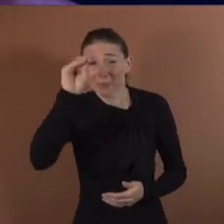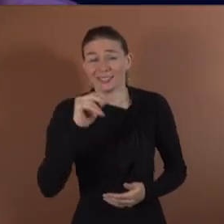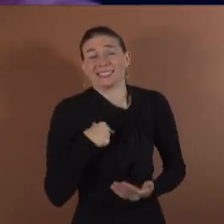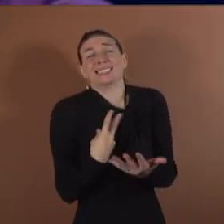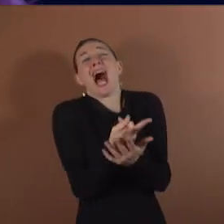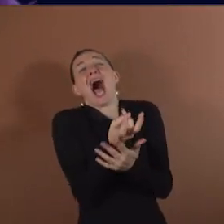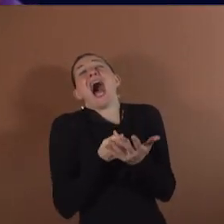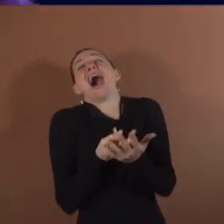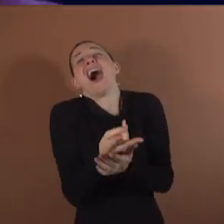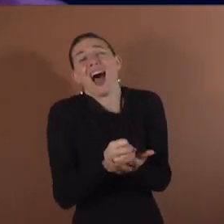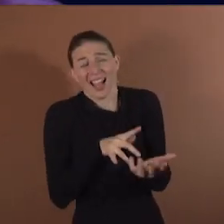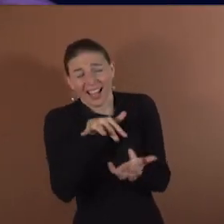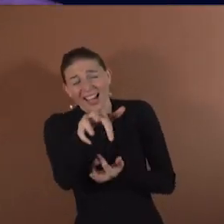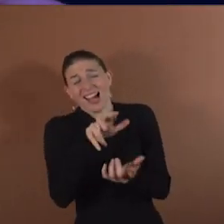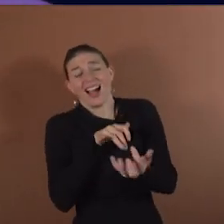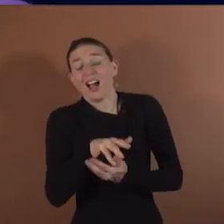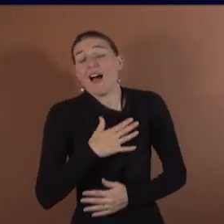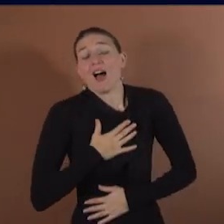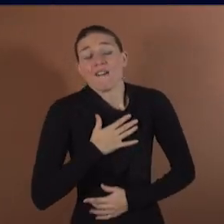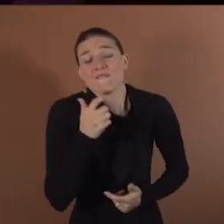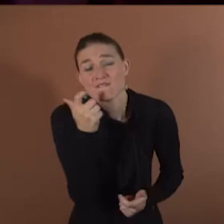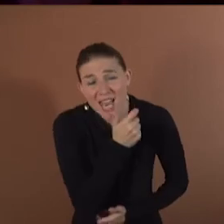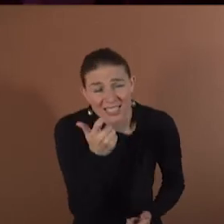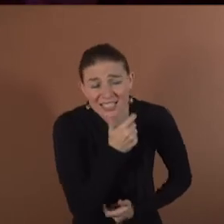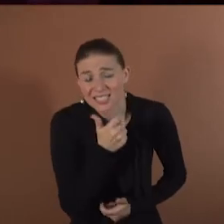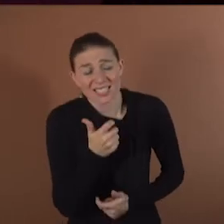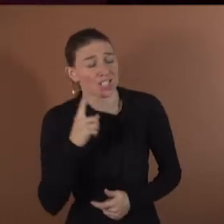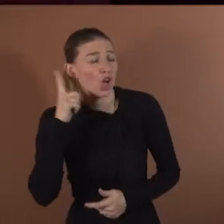was the funniest thing he'd ever heard in the whole of his life, and he still uses it